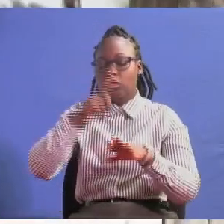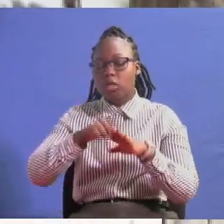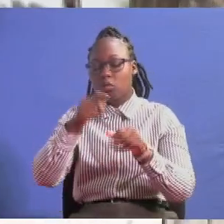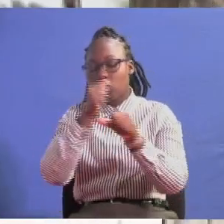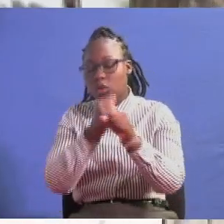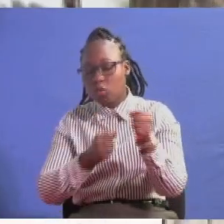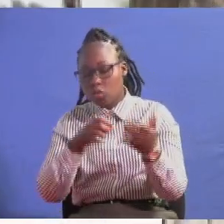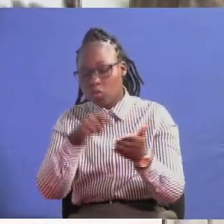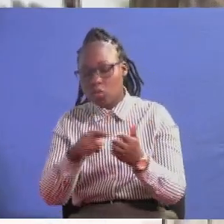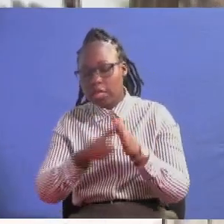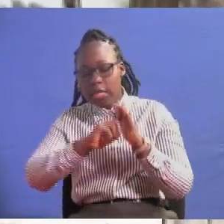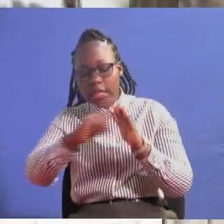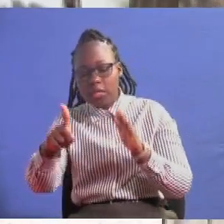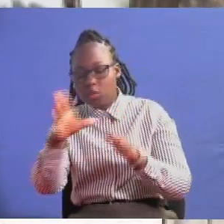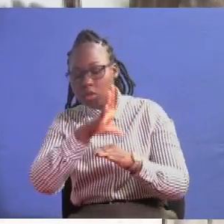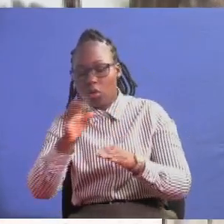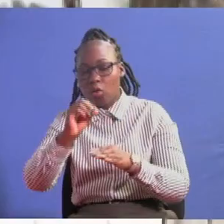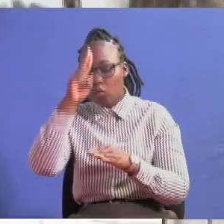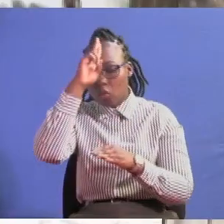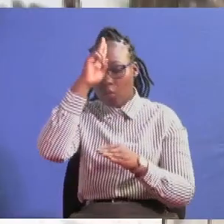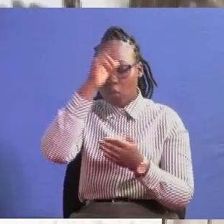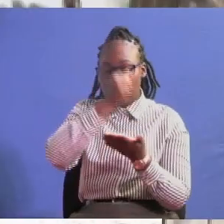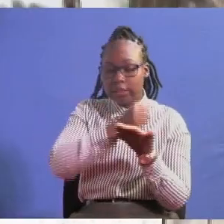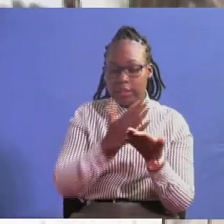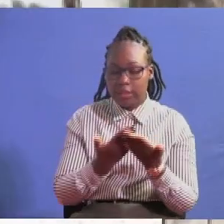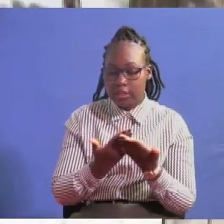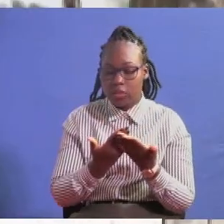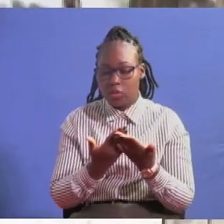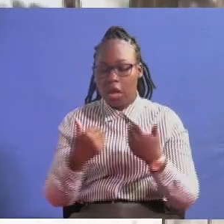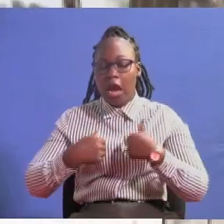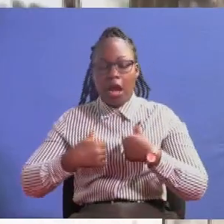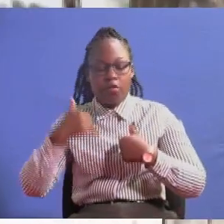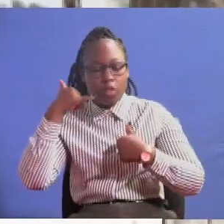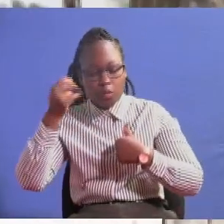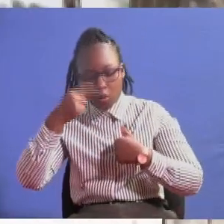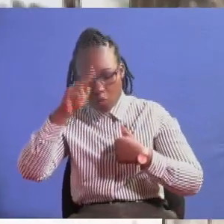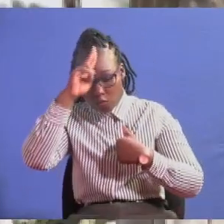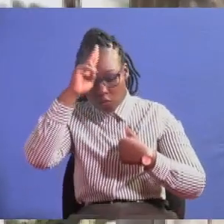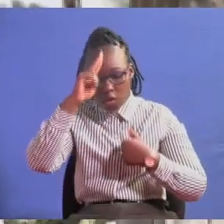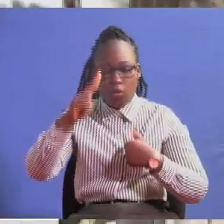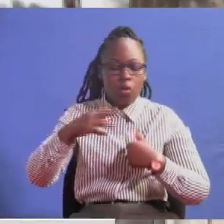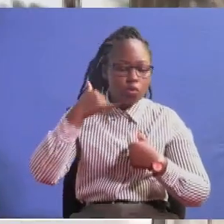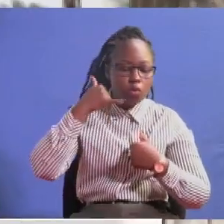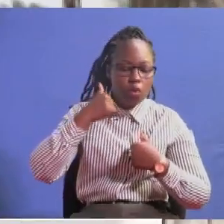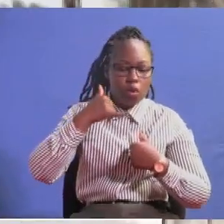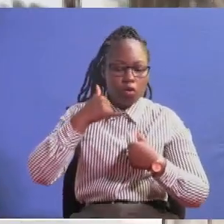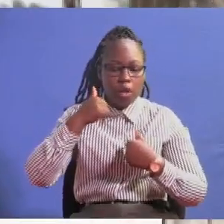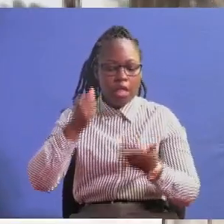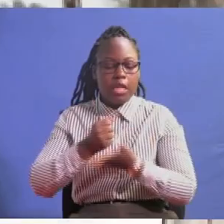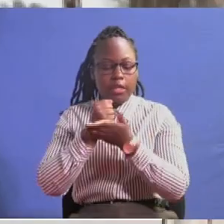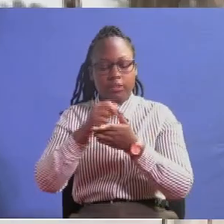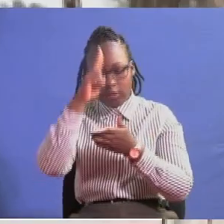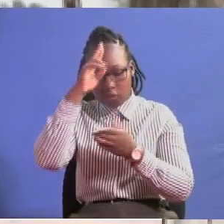kitendo alitoka akielekea polisi Matanya. Sikuwa na simu ya askari, nikapigia assistant chief, akapigia